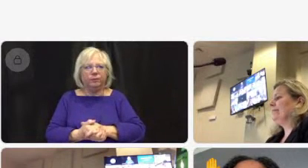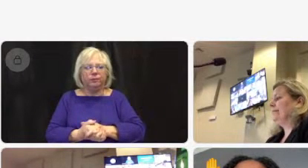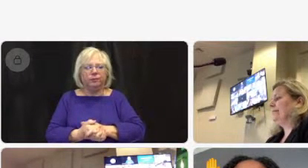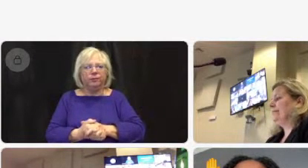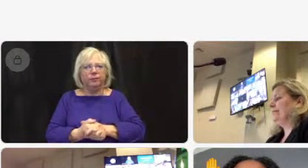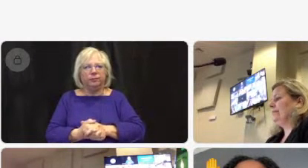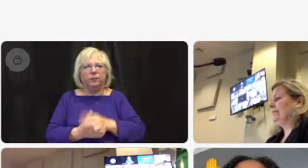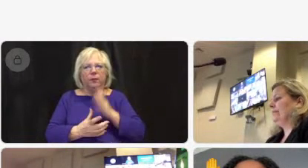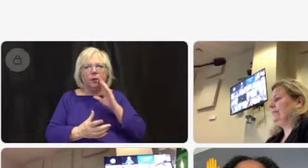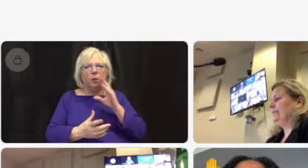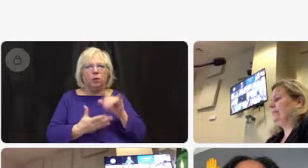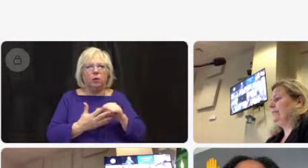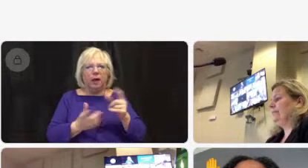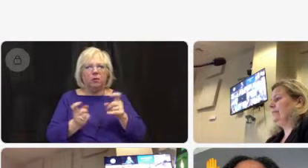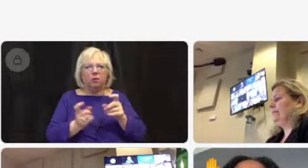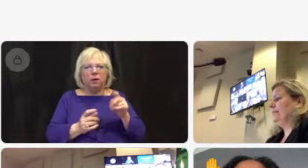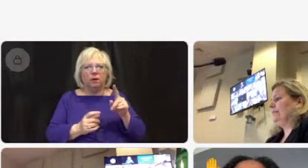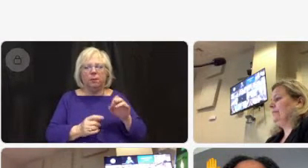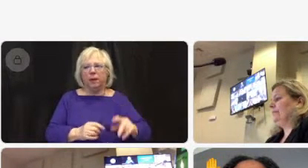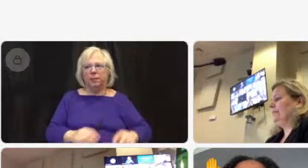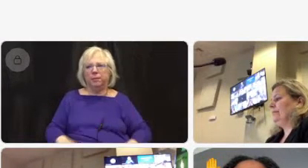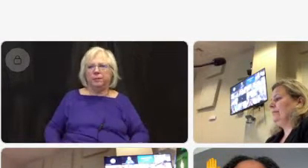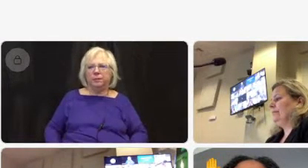We'll totally do that, Director Peck.